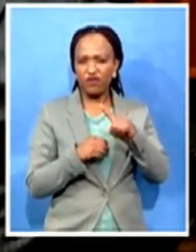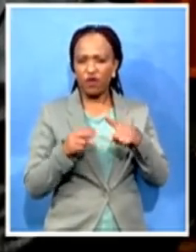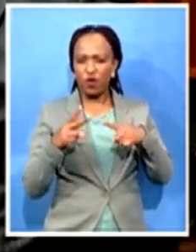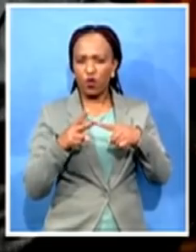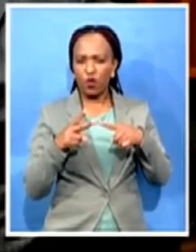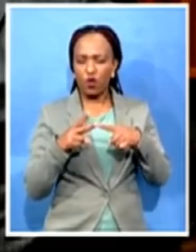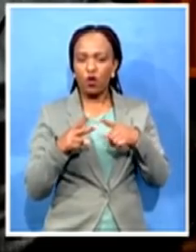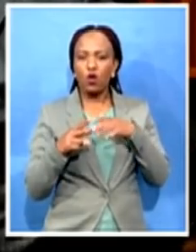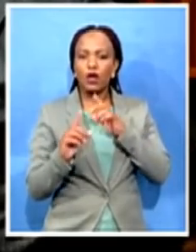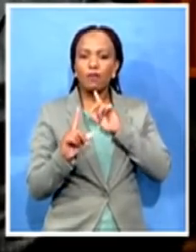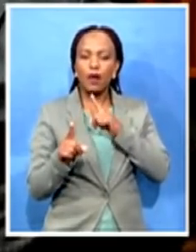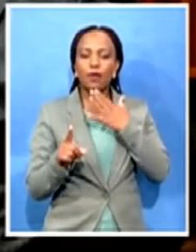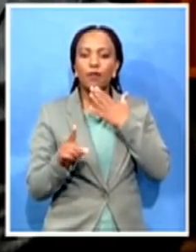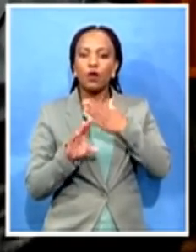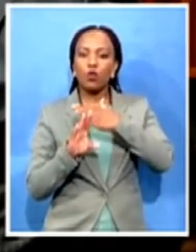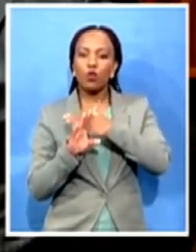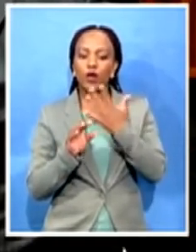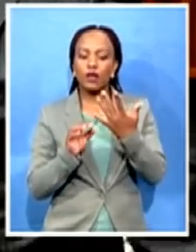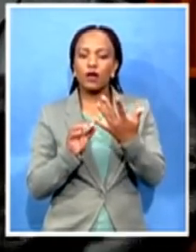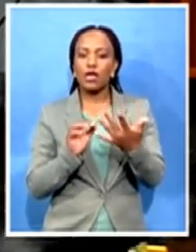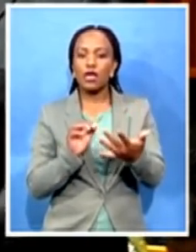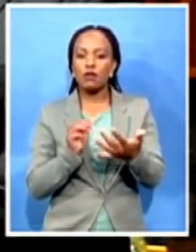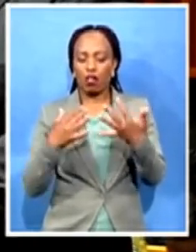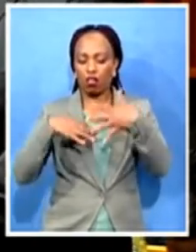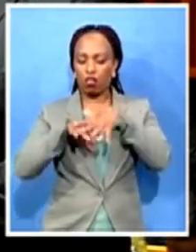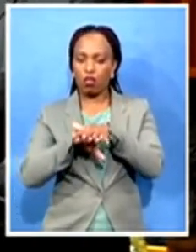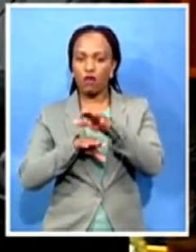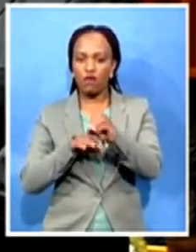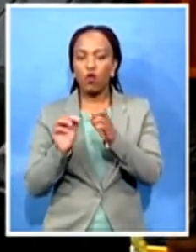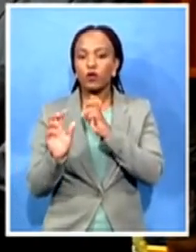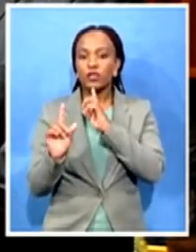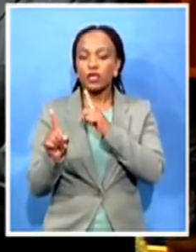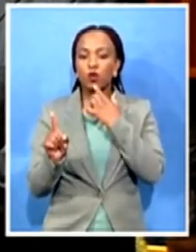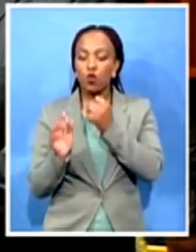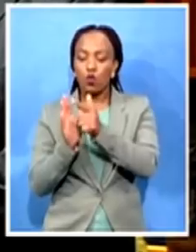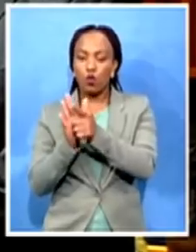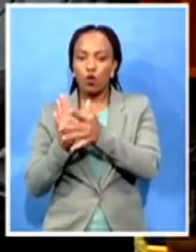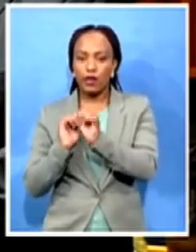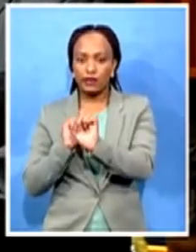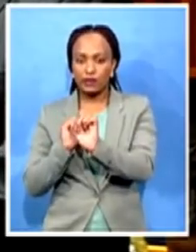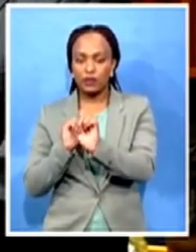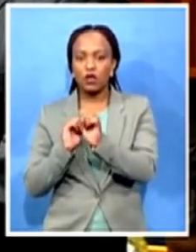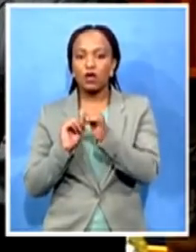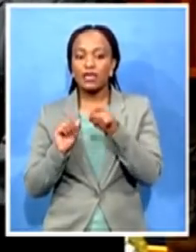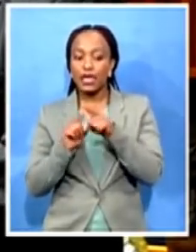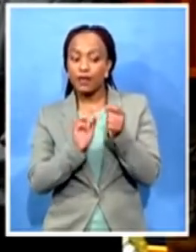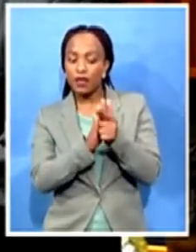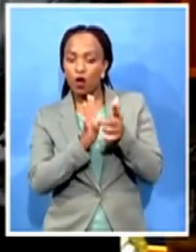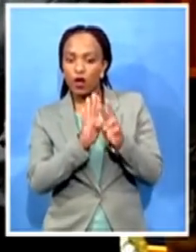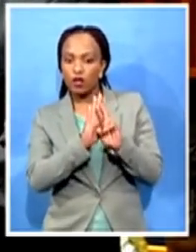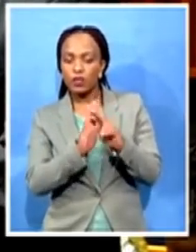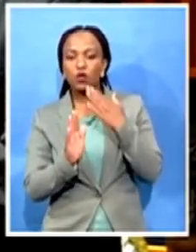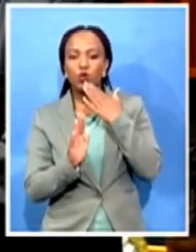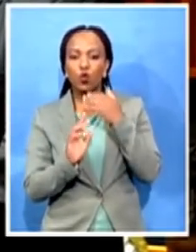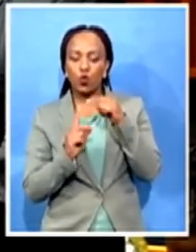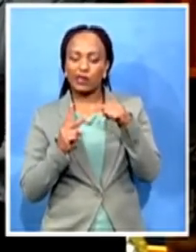Incorporated. That is the instructing attorneys, and I'm the counsel representing Mr. Agrizzi. That is all correct, sir. Thank you, Mr. Witz.